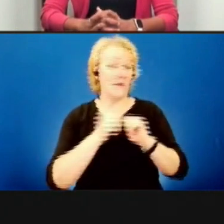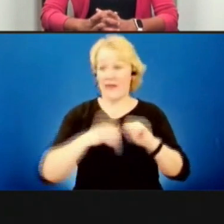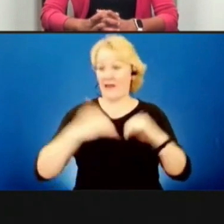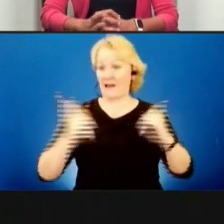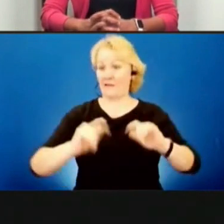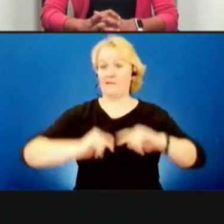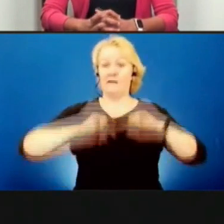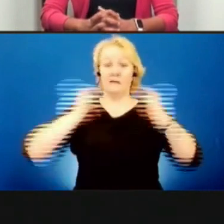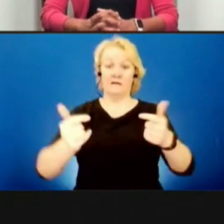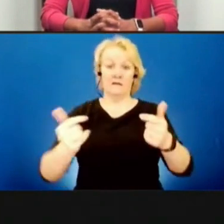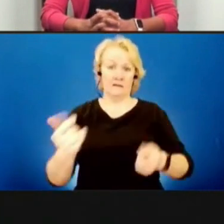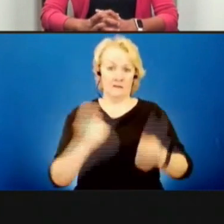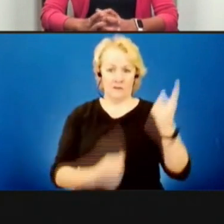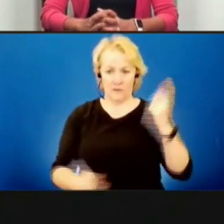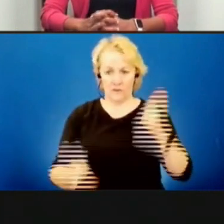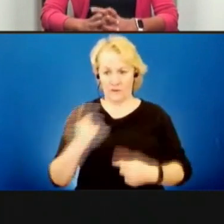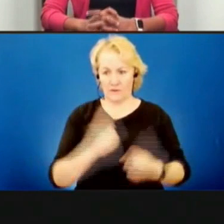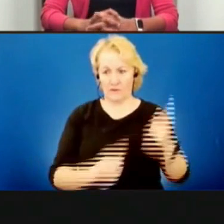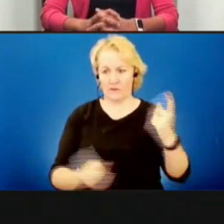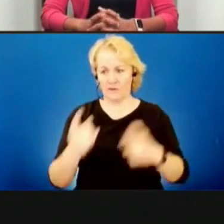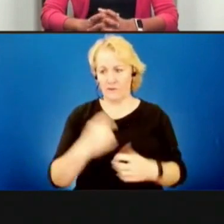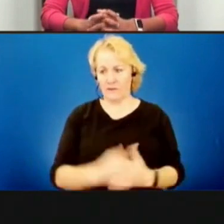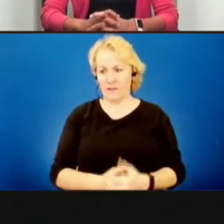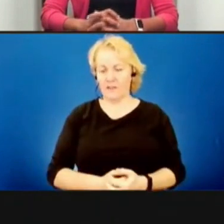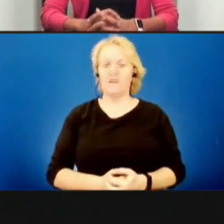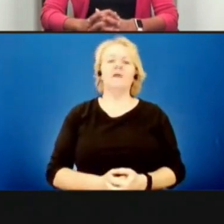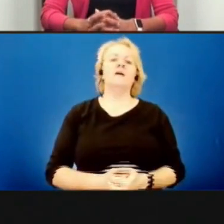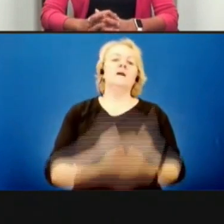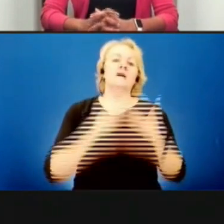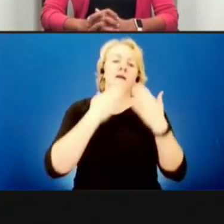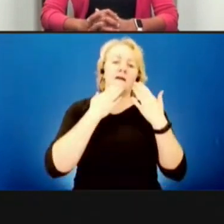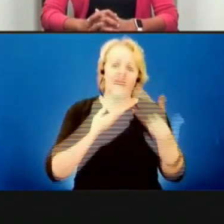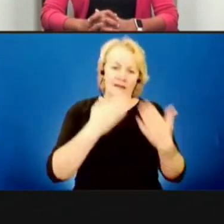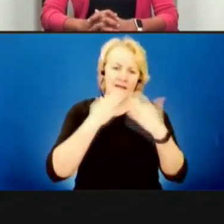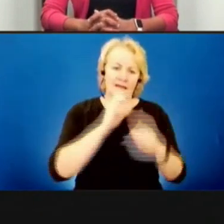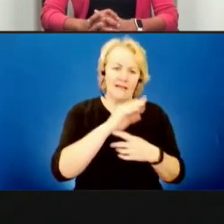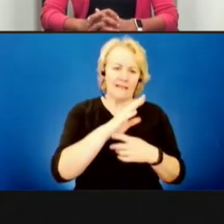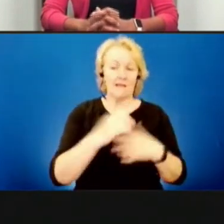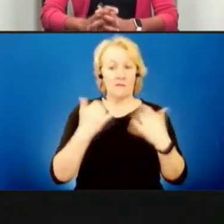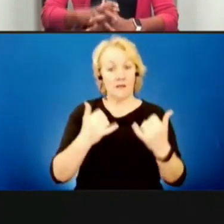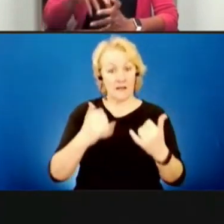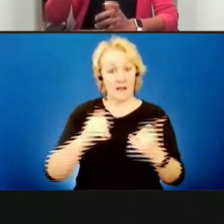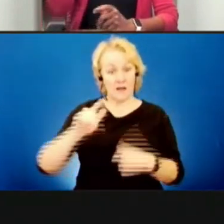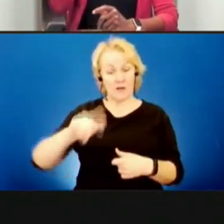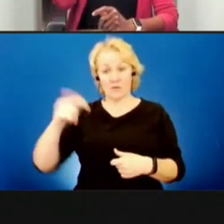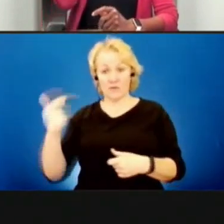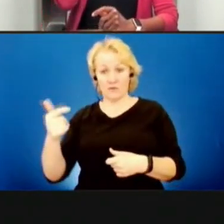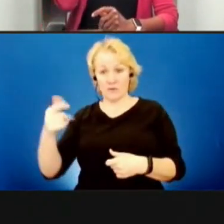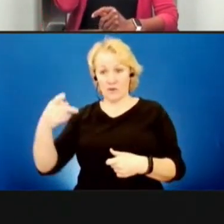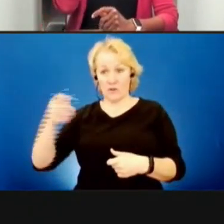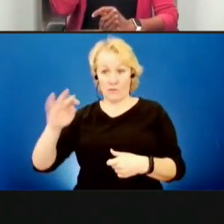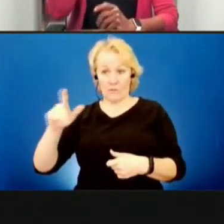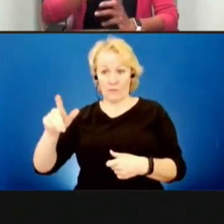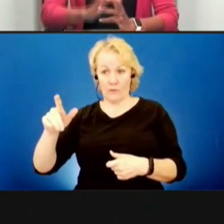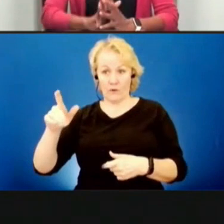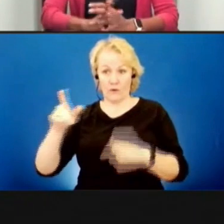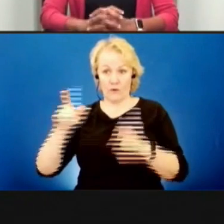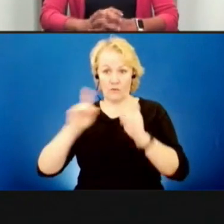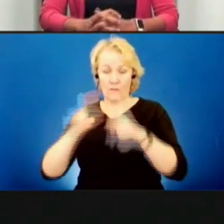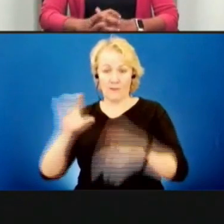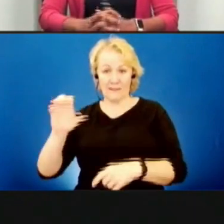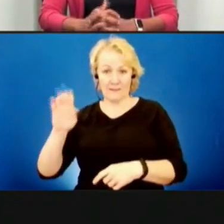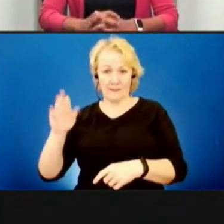questions. Thank you very much, Cassie. And at this time, we will turn it over to our poll reporter from CBS